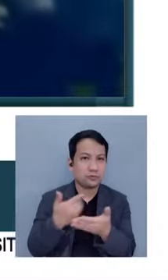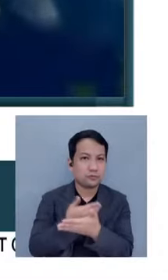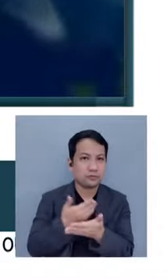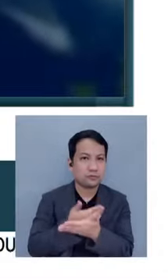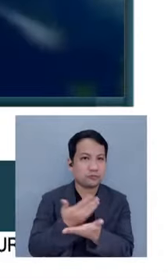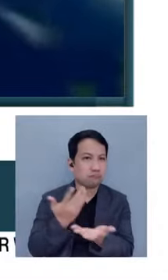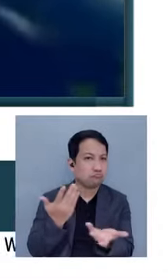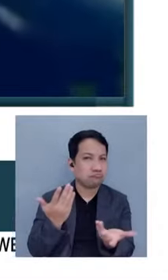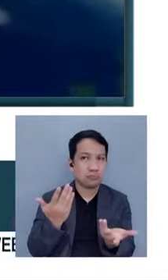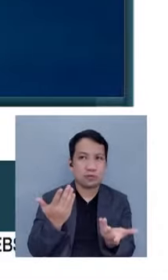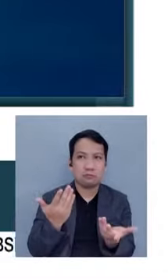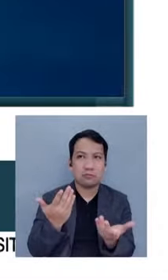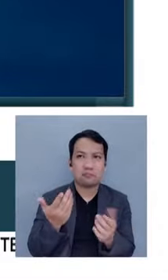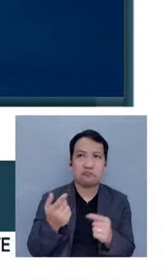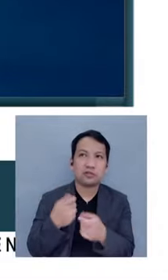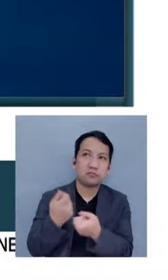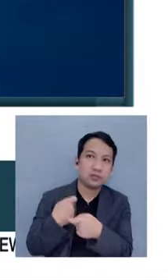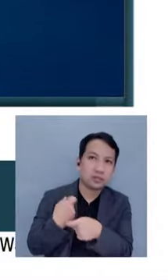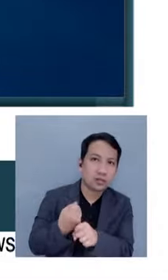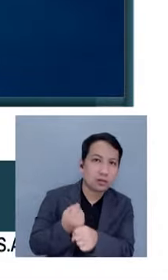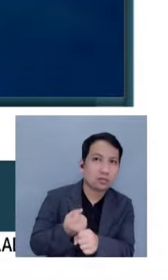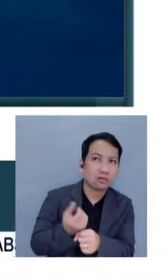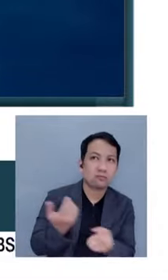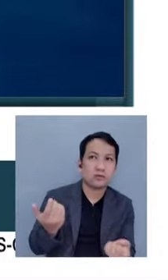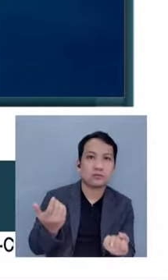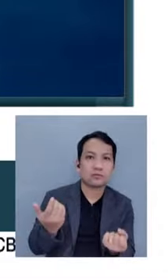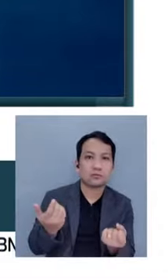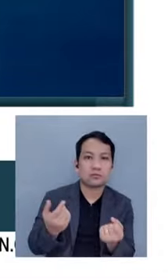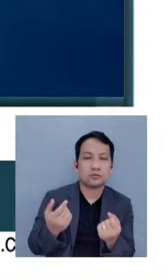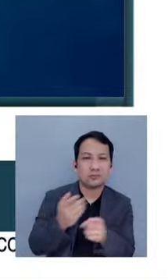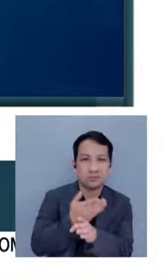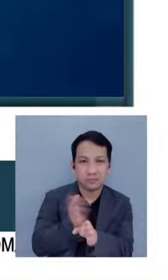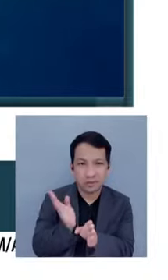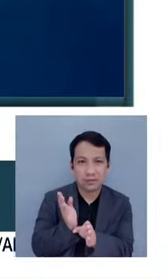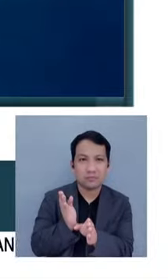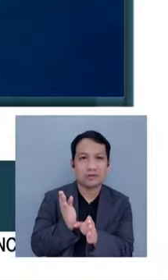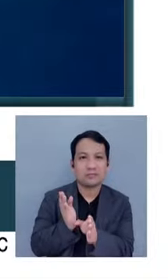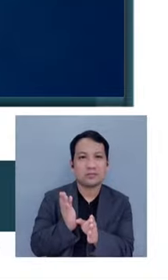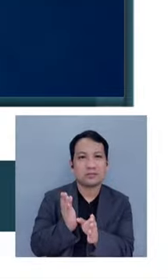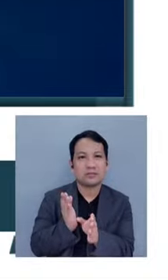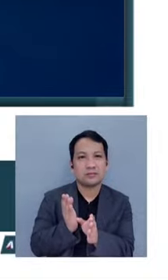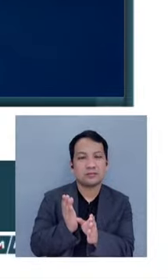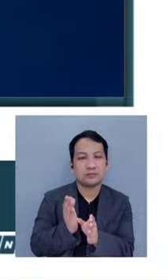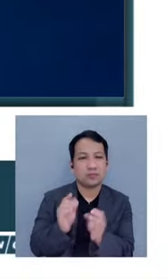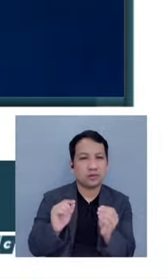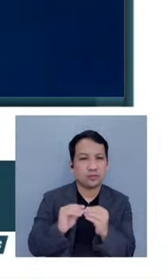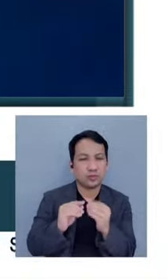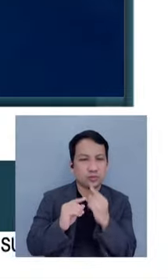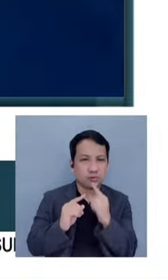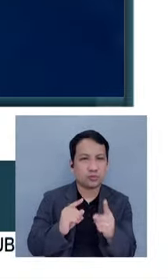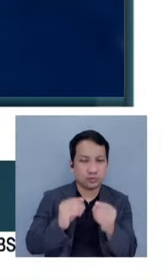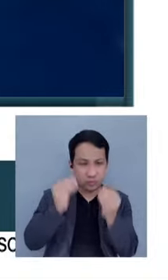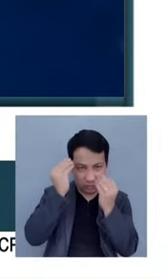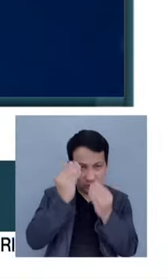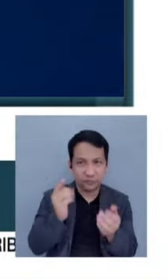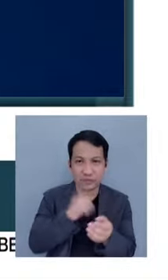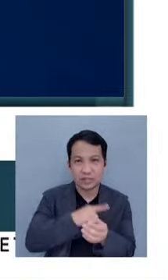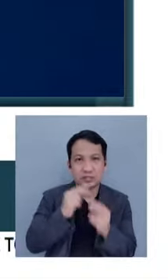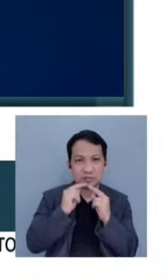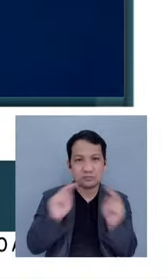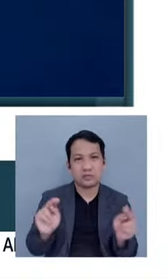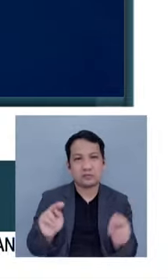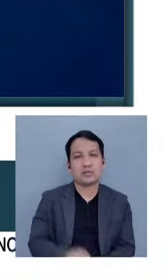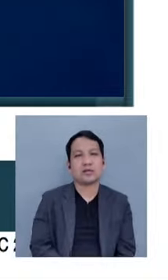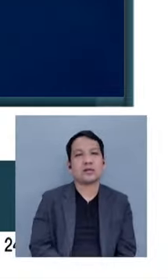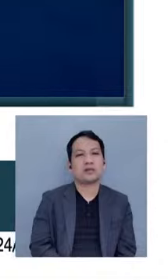this truth is supplanted by, like I said, by misinformation and disinformation. That's one thing. Another